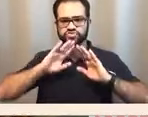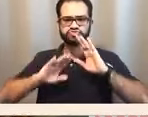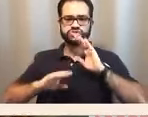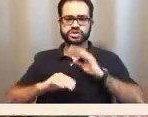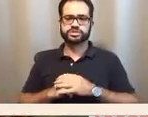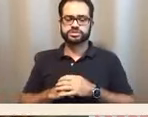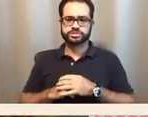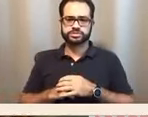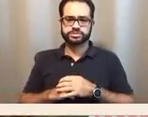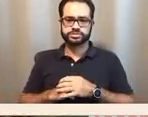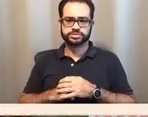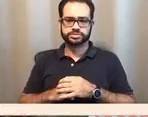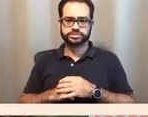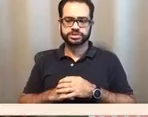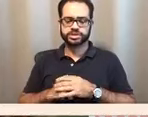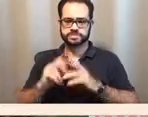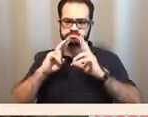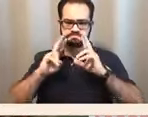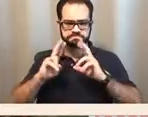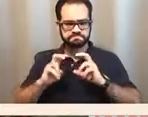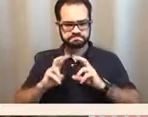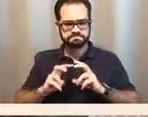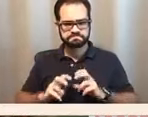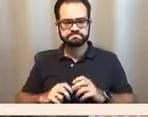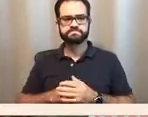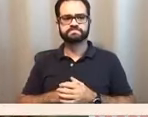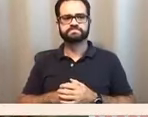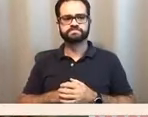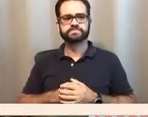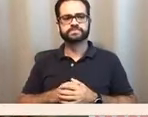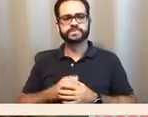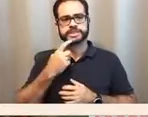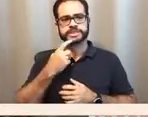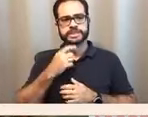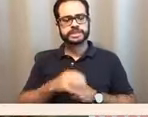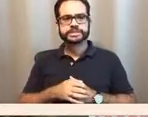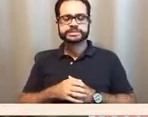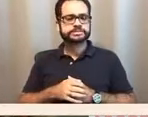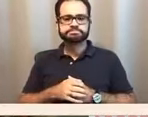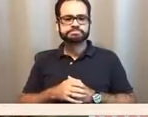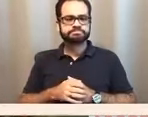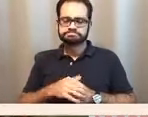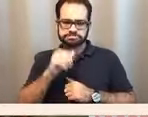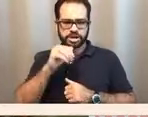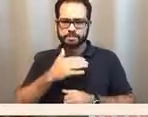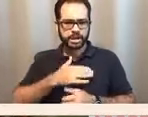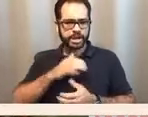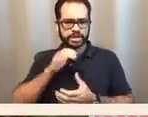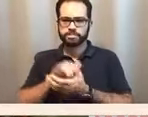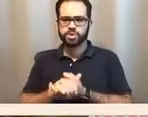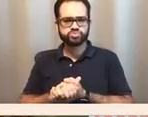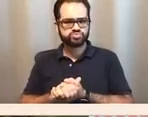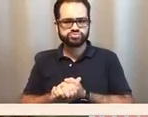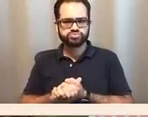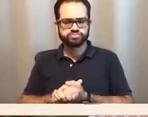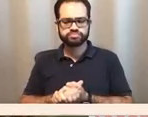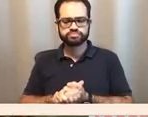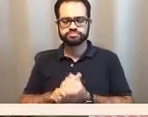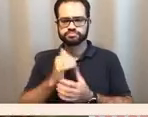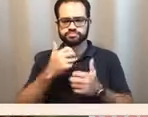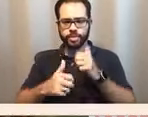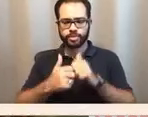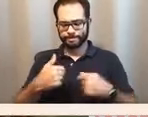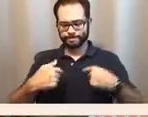an evaluation. And he says, it's not my spouse. It's me.